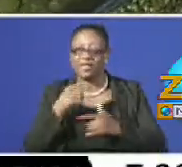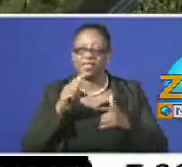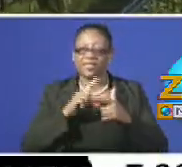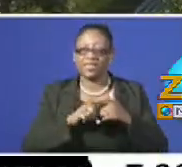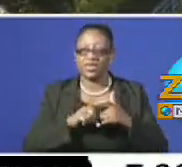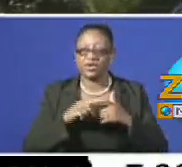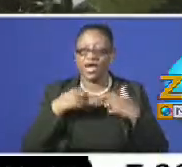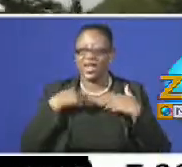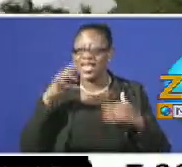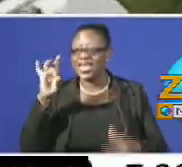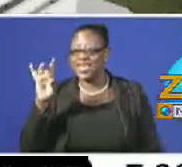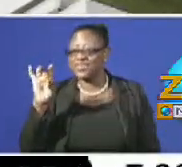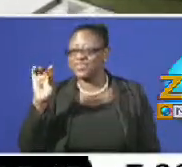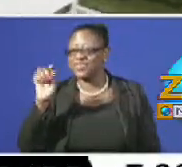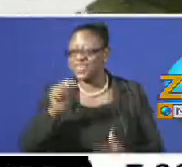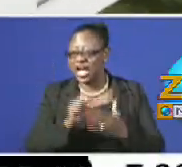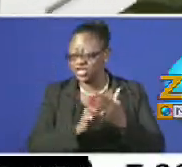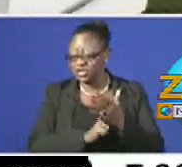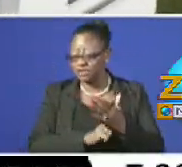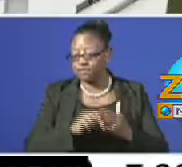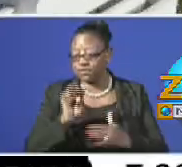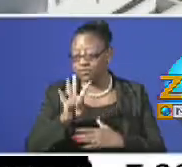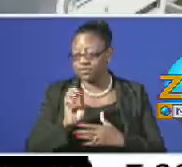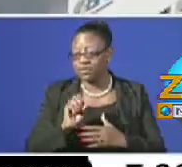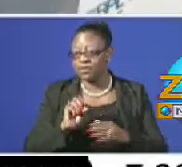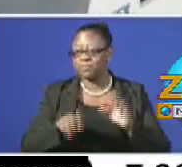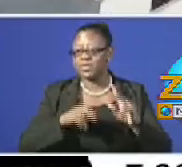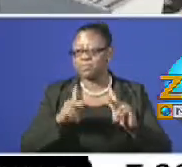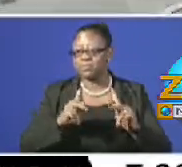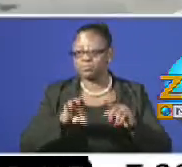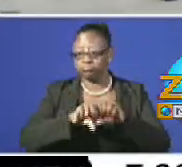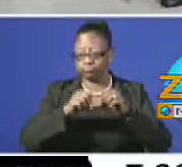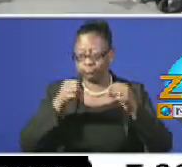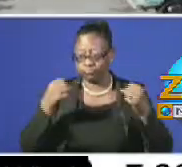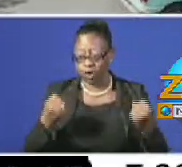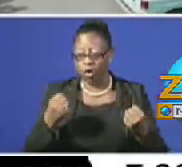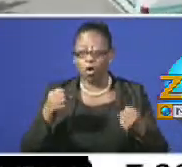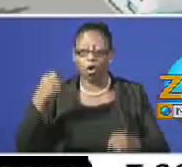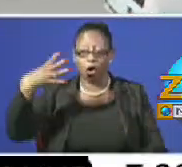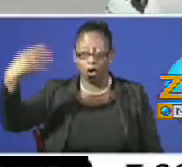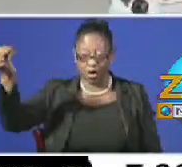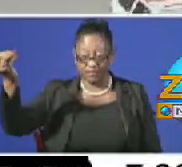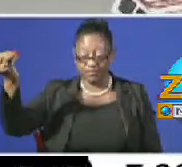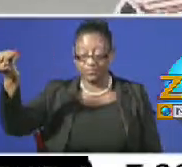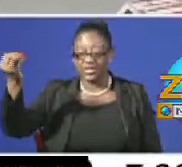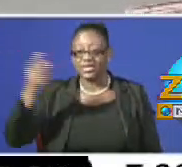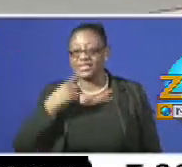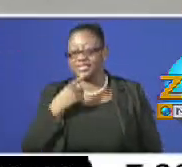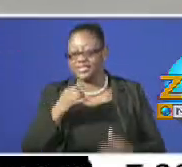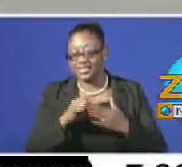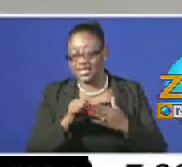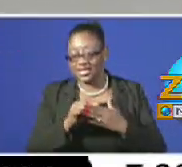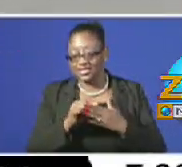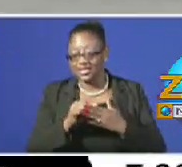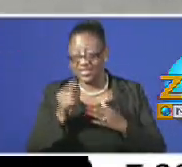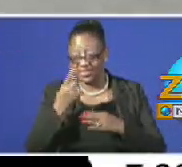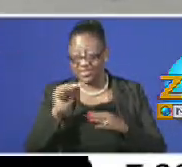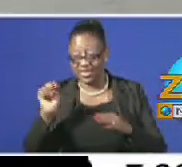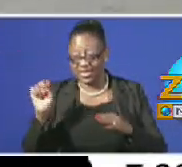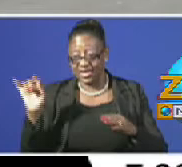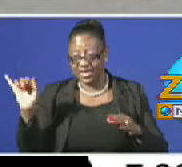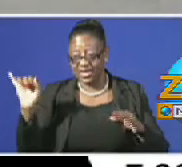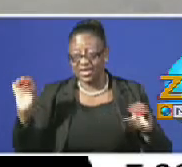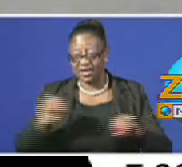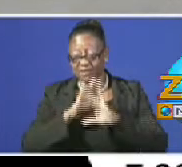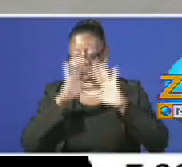8 741 power disconnections in a statement issued last night bpl also clarified that up